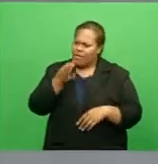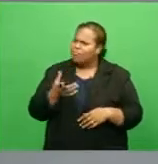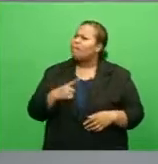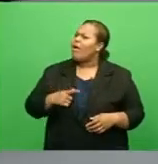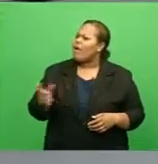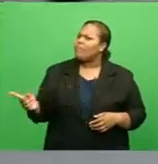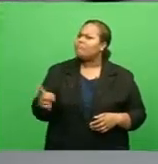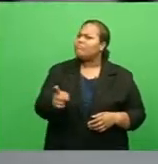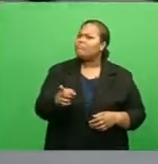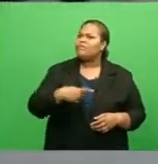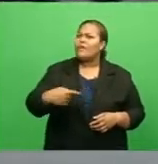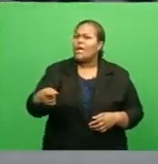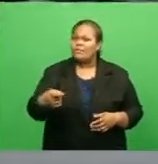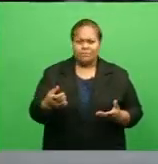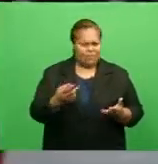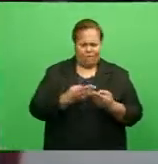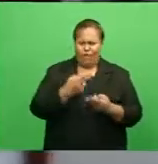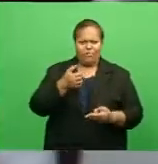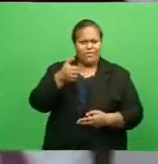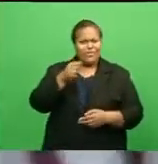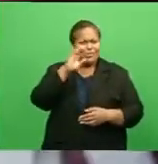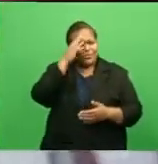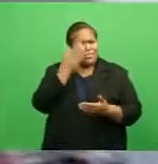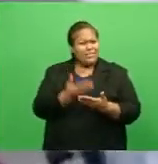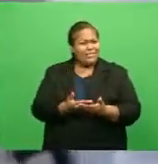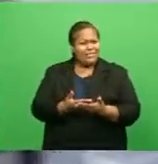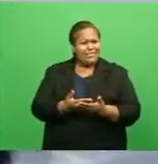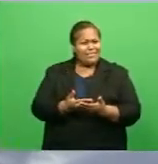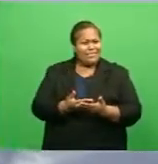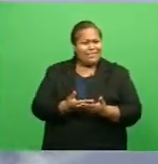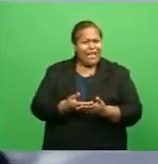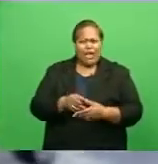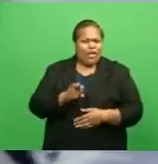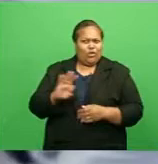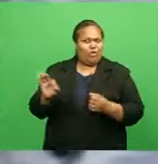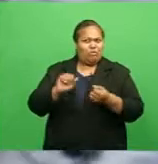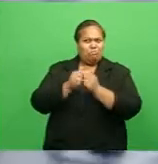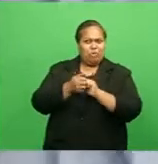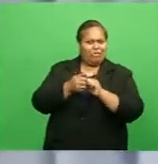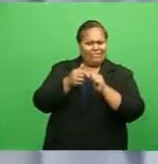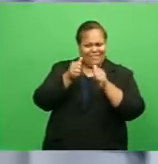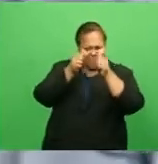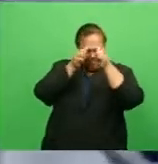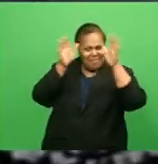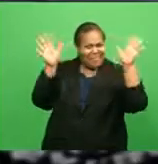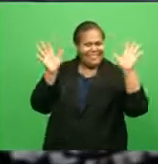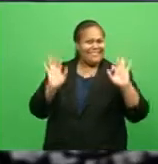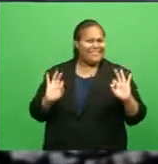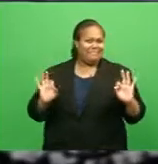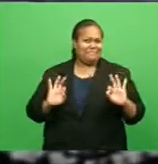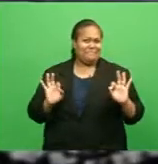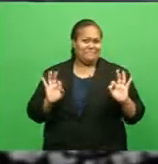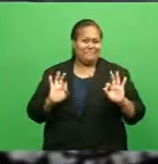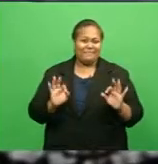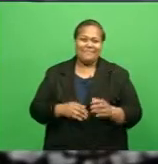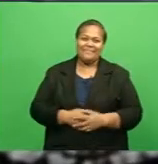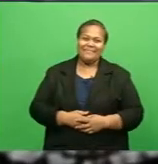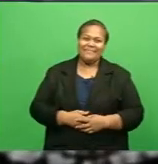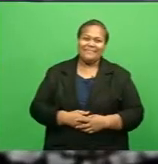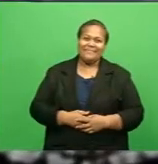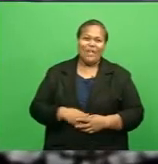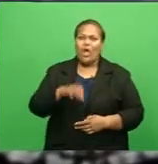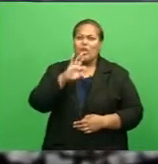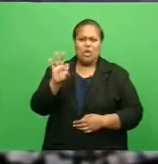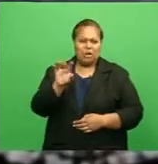mean, I was a Form 6 student. I was not a sports star. I wasn't a